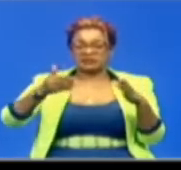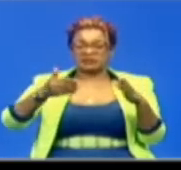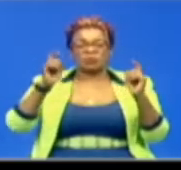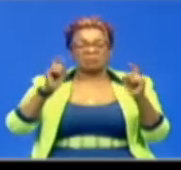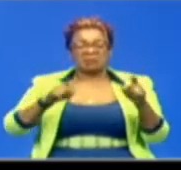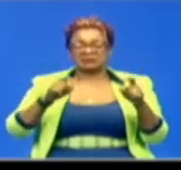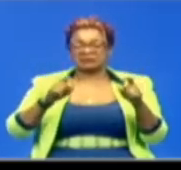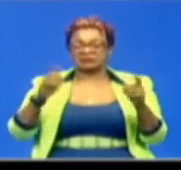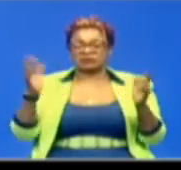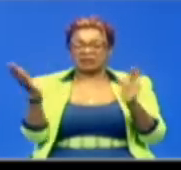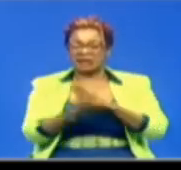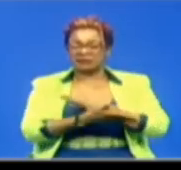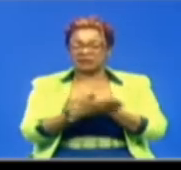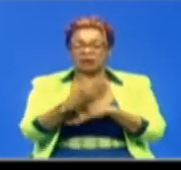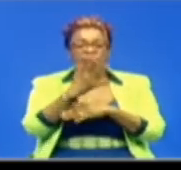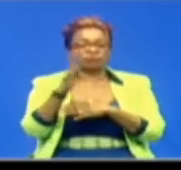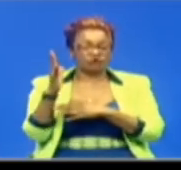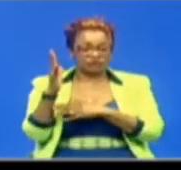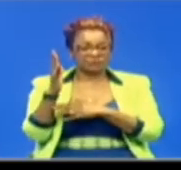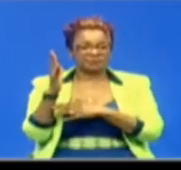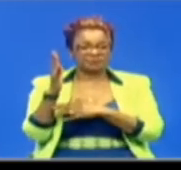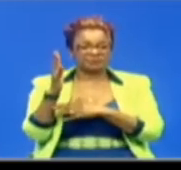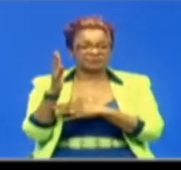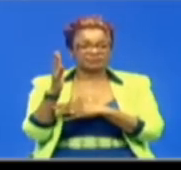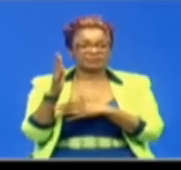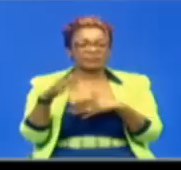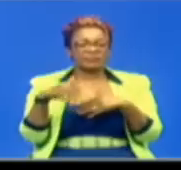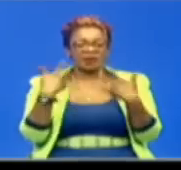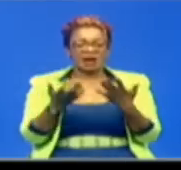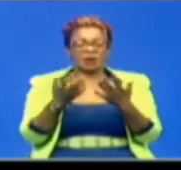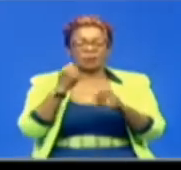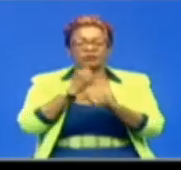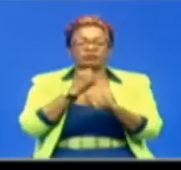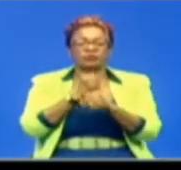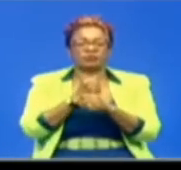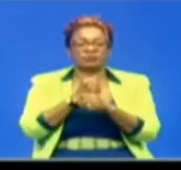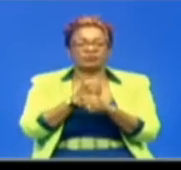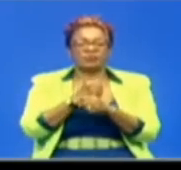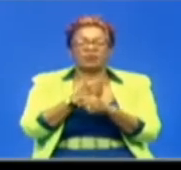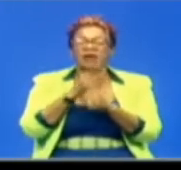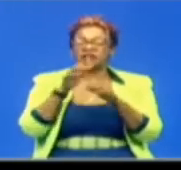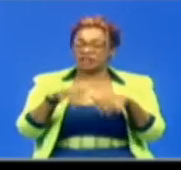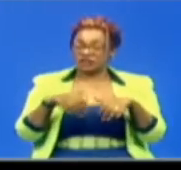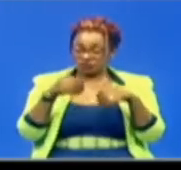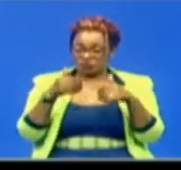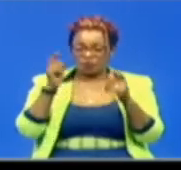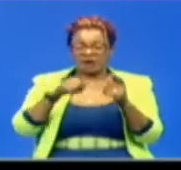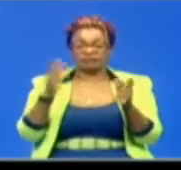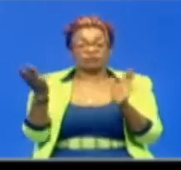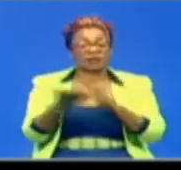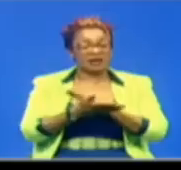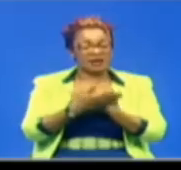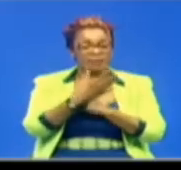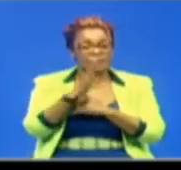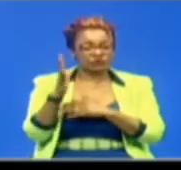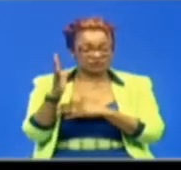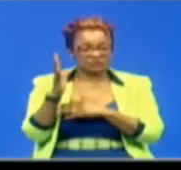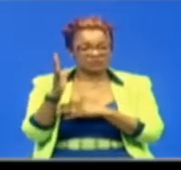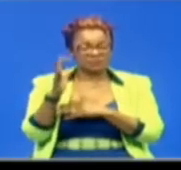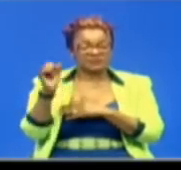bushes. The way we do horticultural, we have to clear the bushes. The